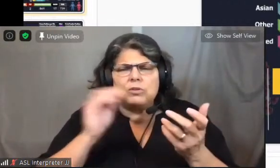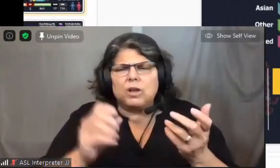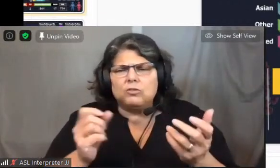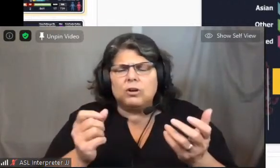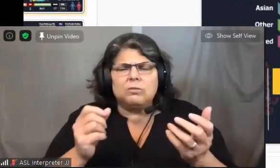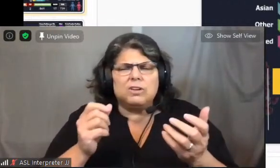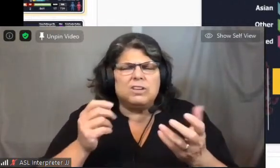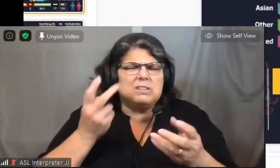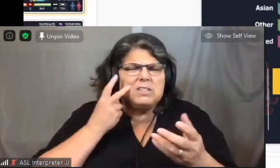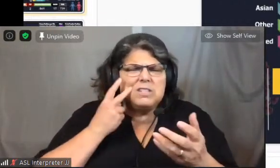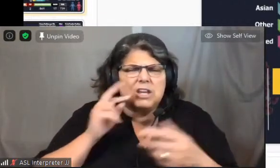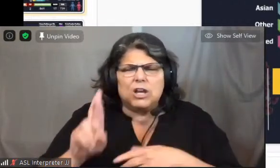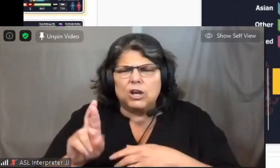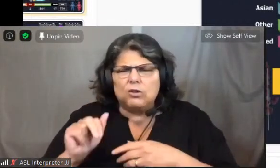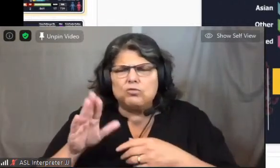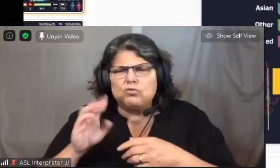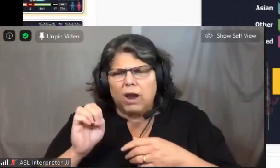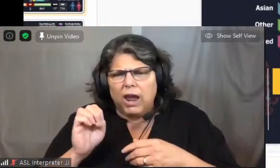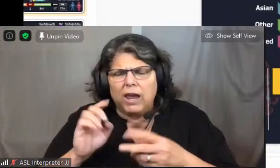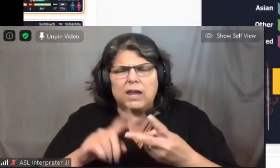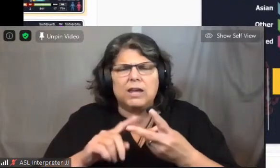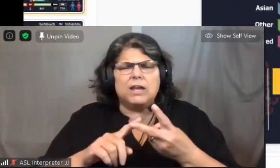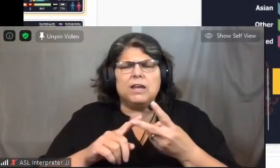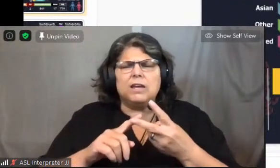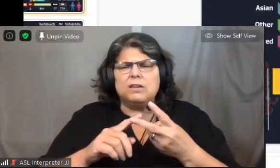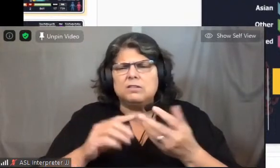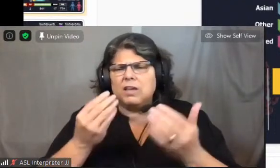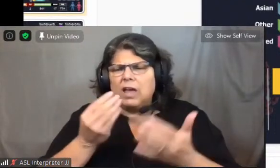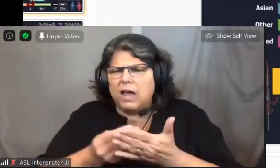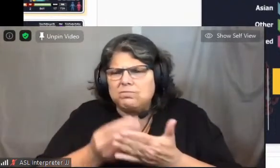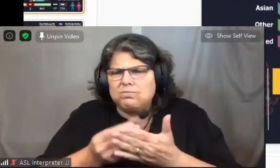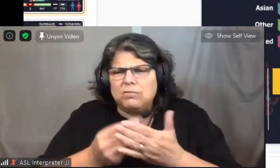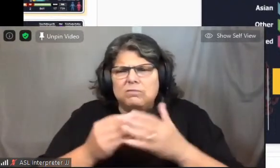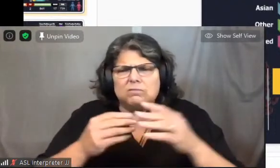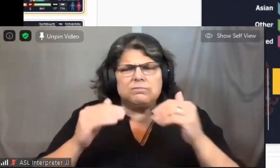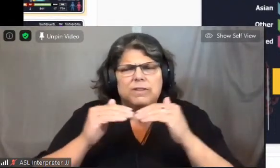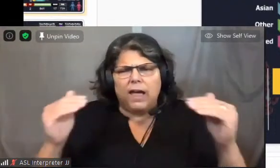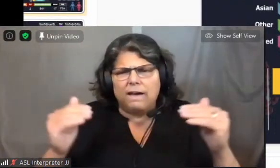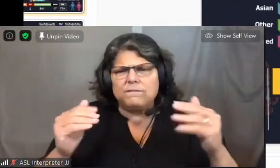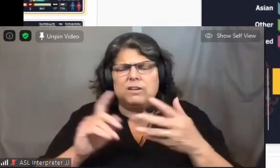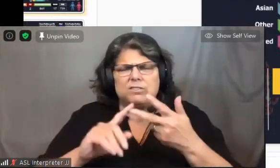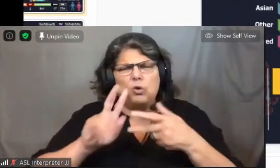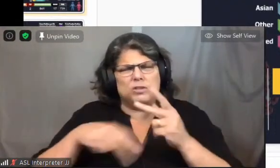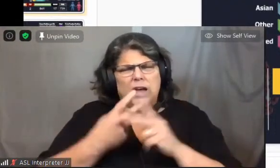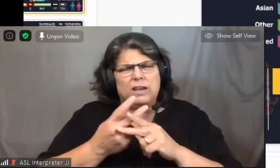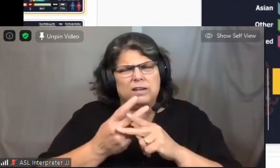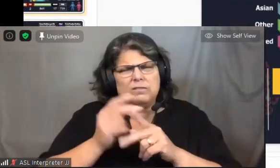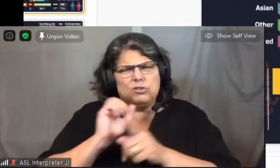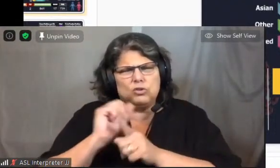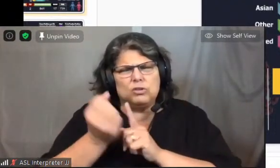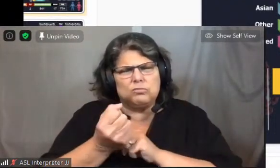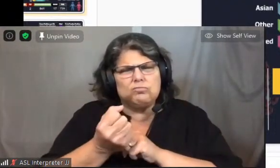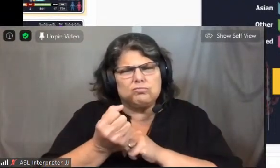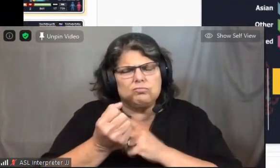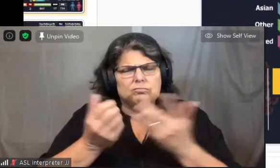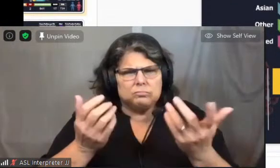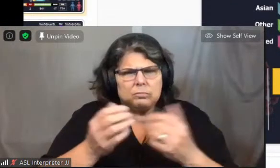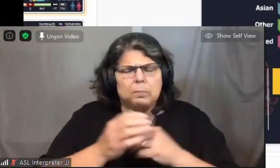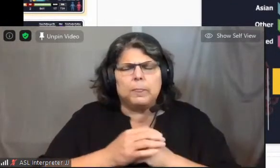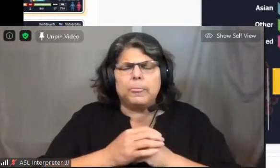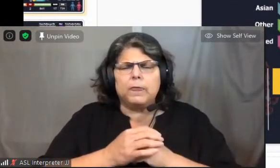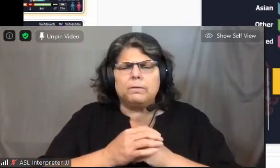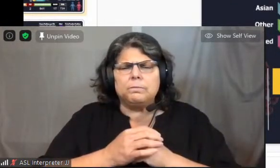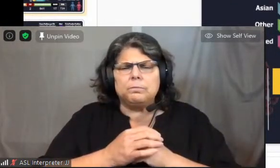poverty level, and those kinds of social determinants. So how quickly can our state move